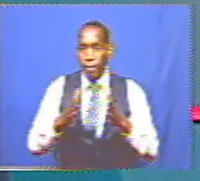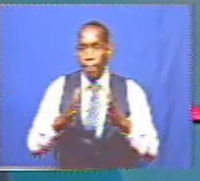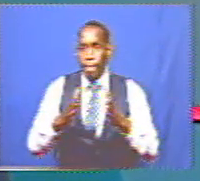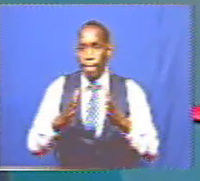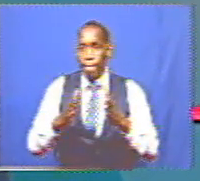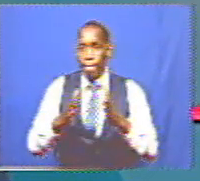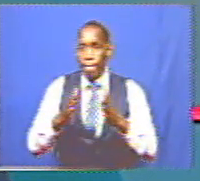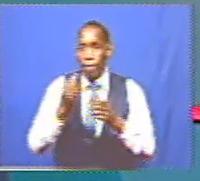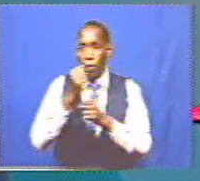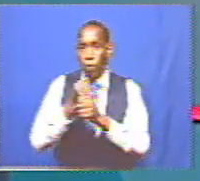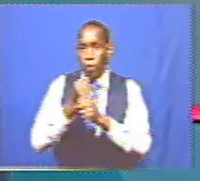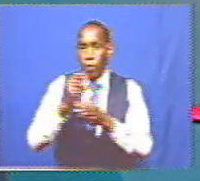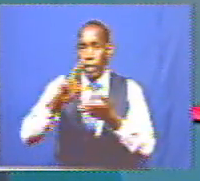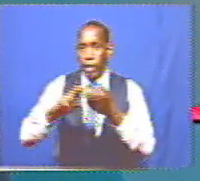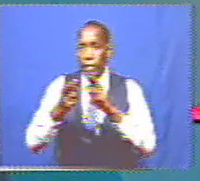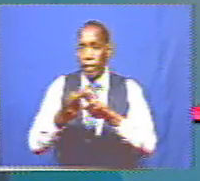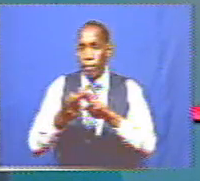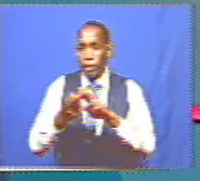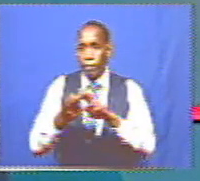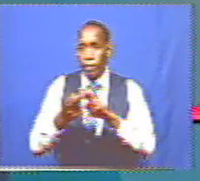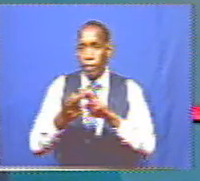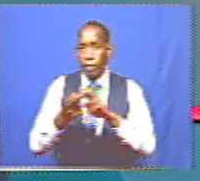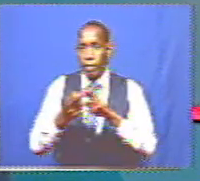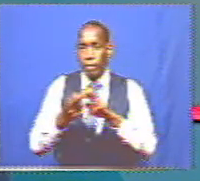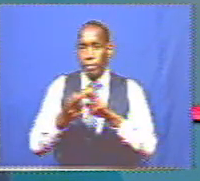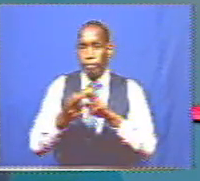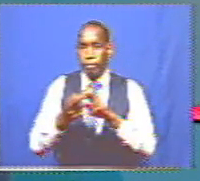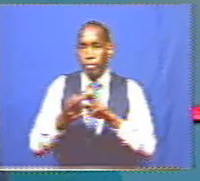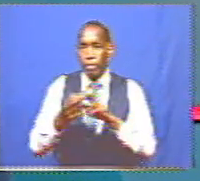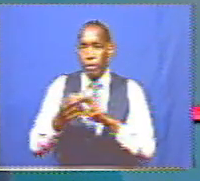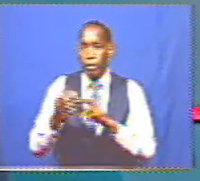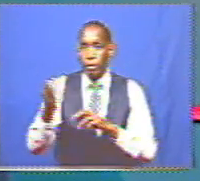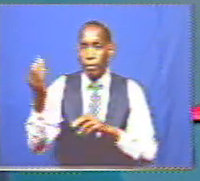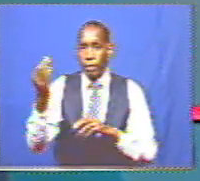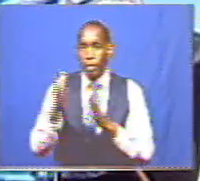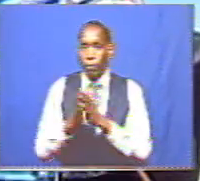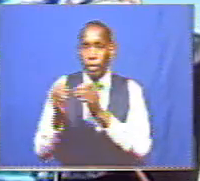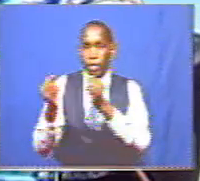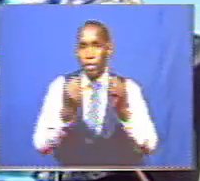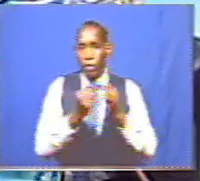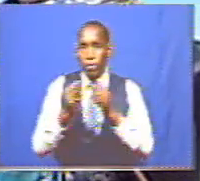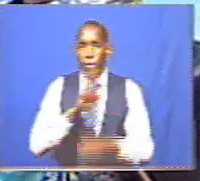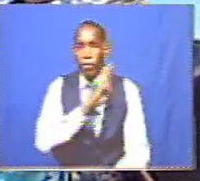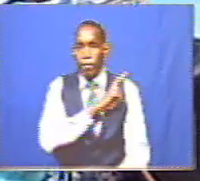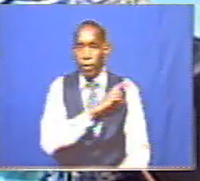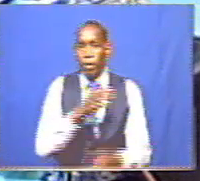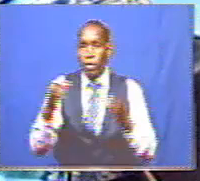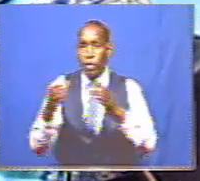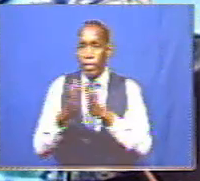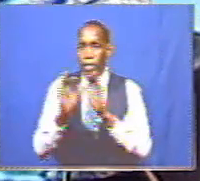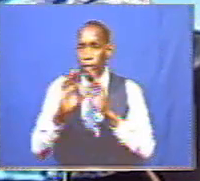a working relationship of integrity, stewardship, strong core values in terms of community, family.